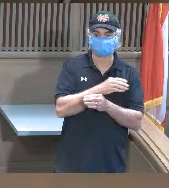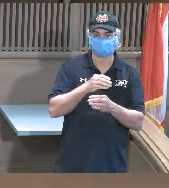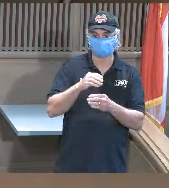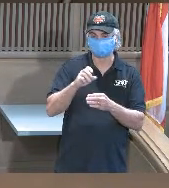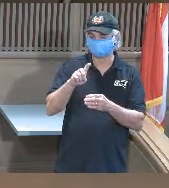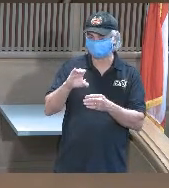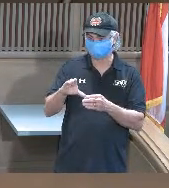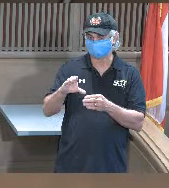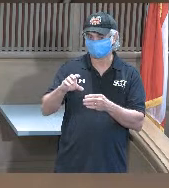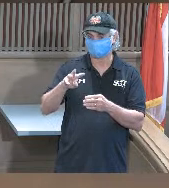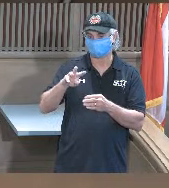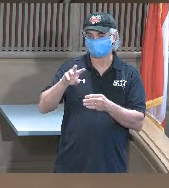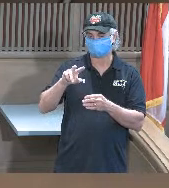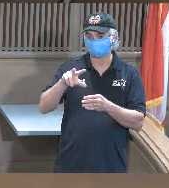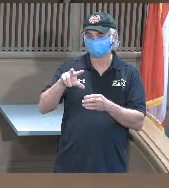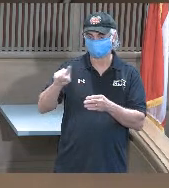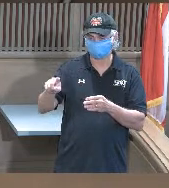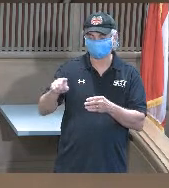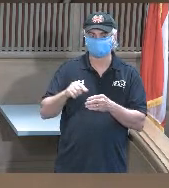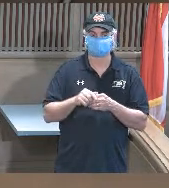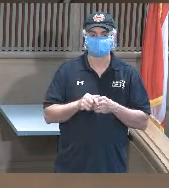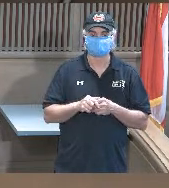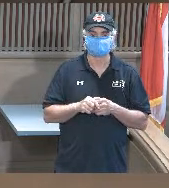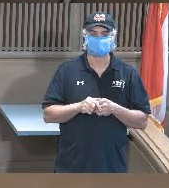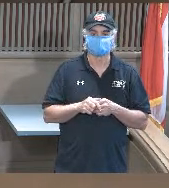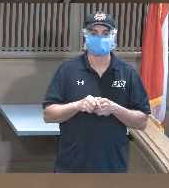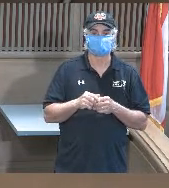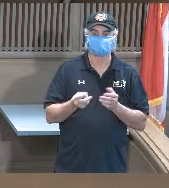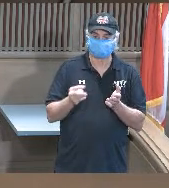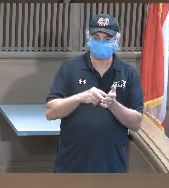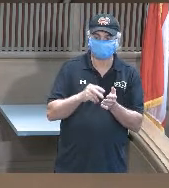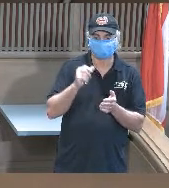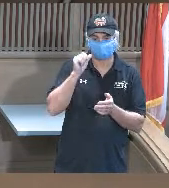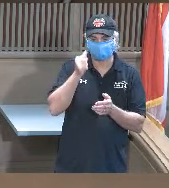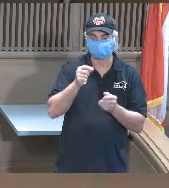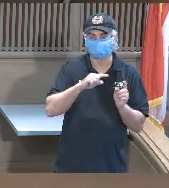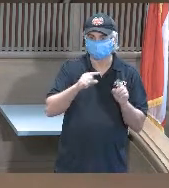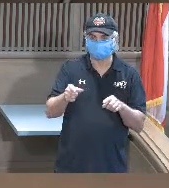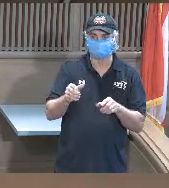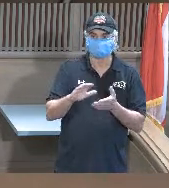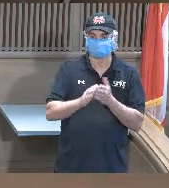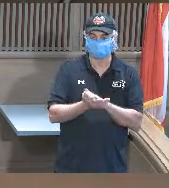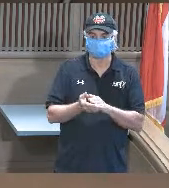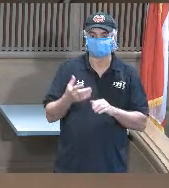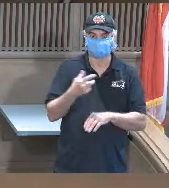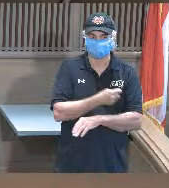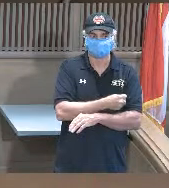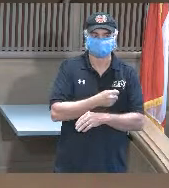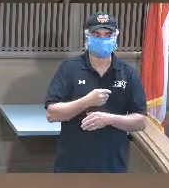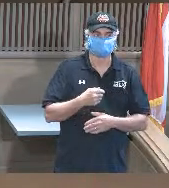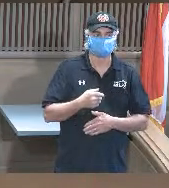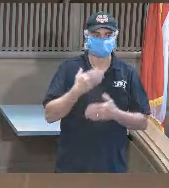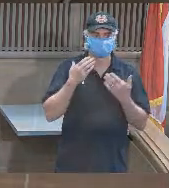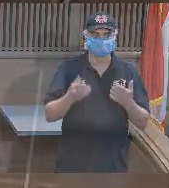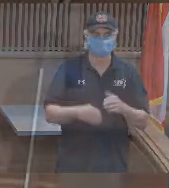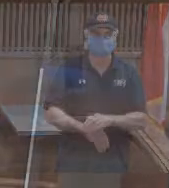attention, and go out tomorrow. Get up, go get vaccinated. Again, thank you.